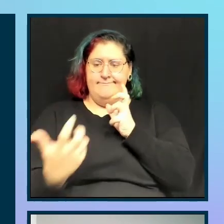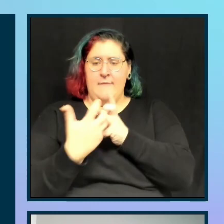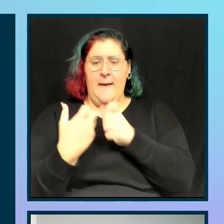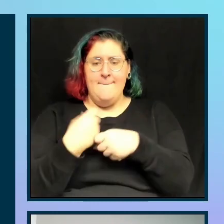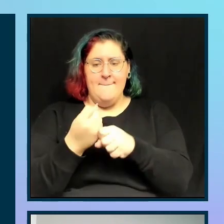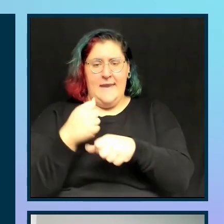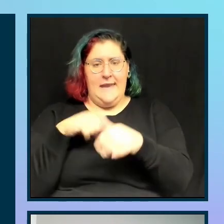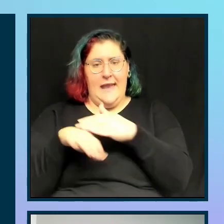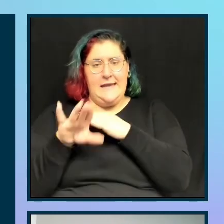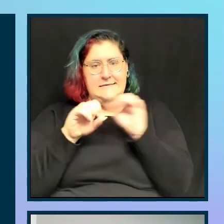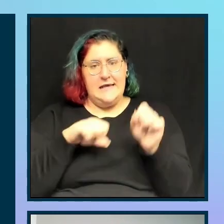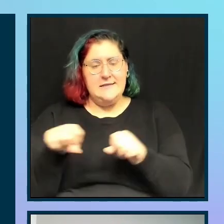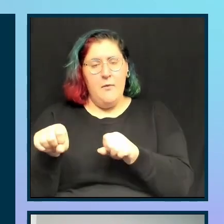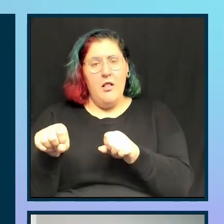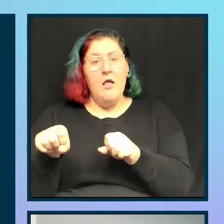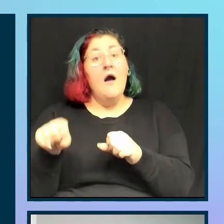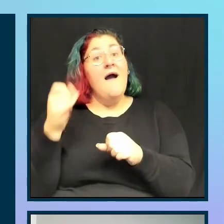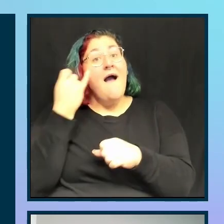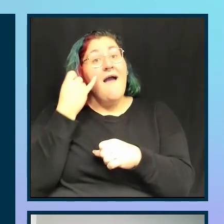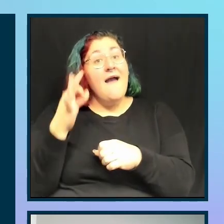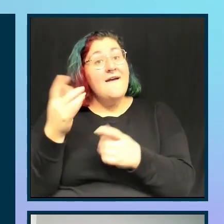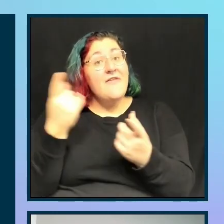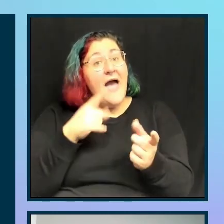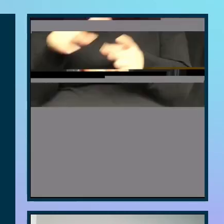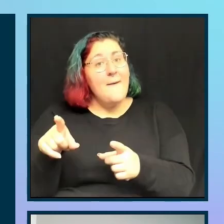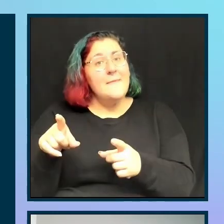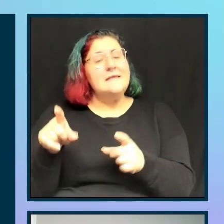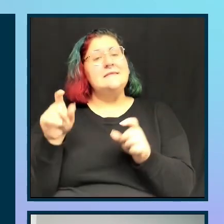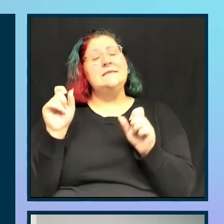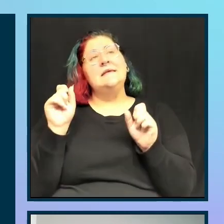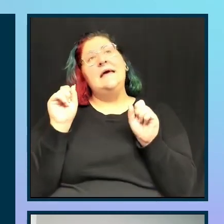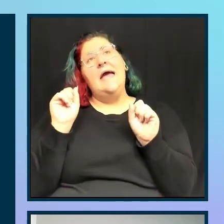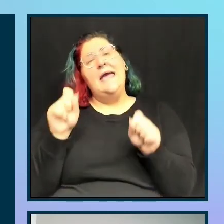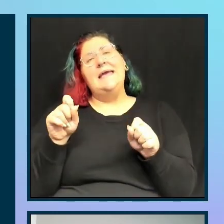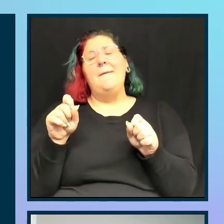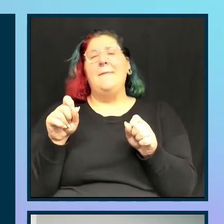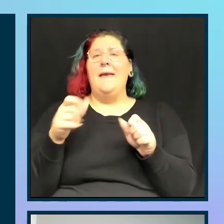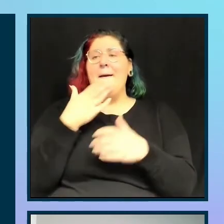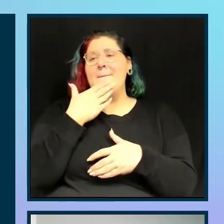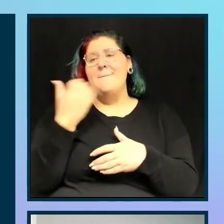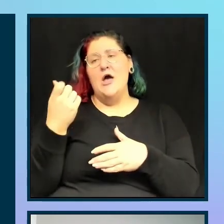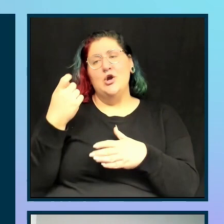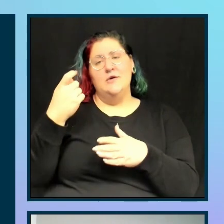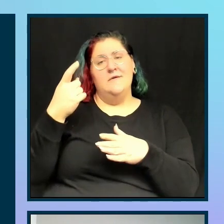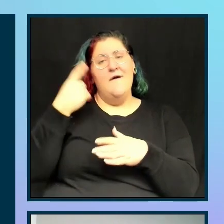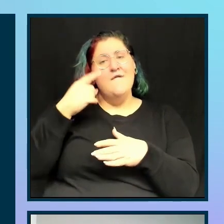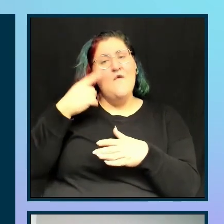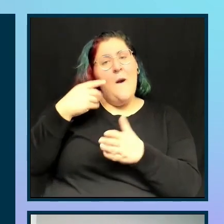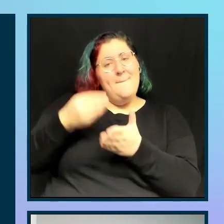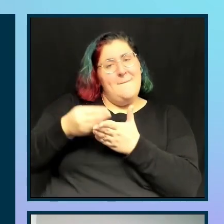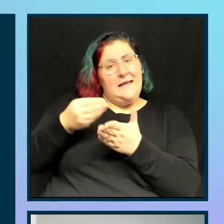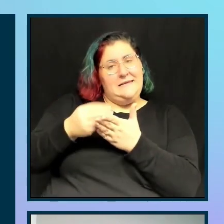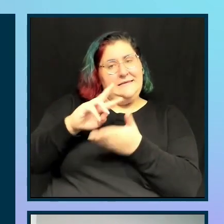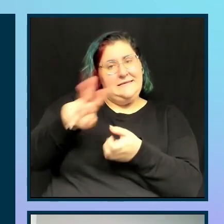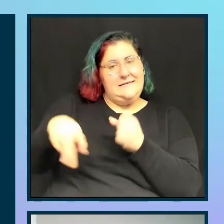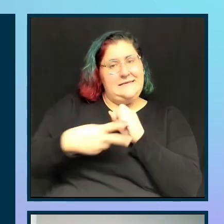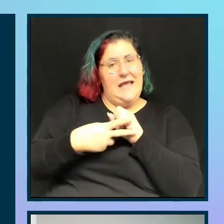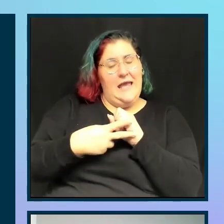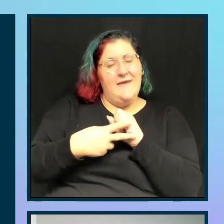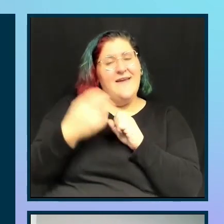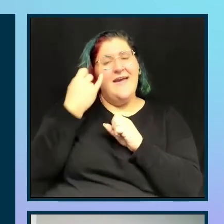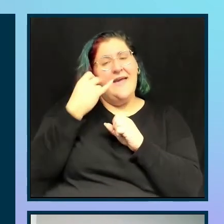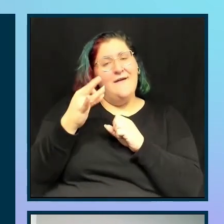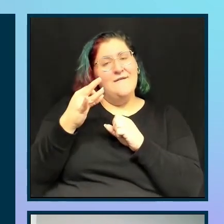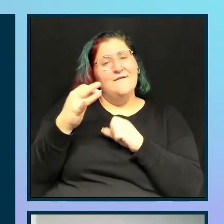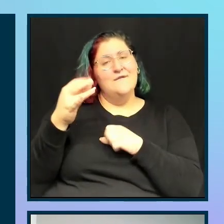So in those instances, sometimes it's much more cost effective to start over And you get a copy of the document